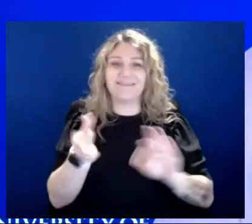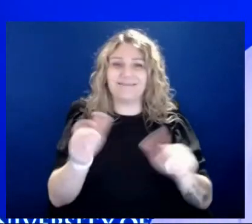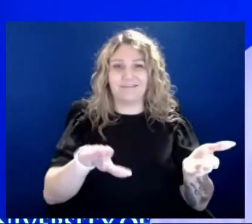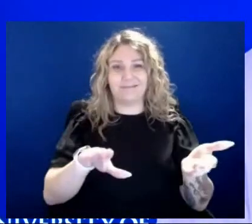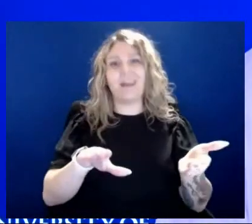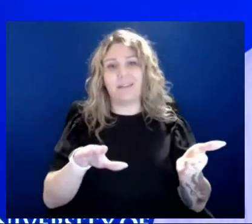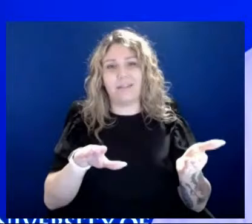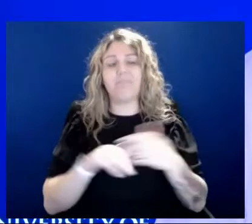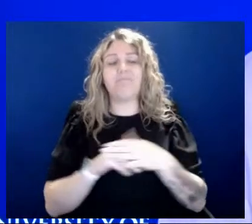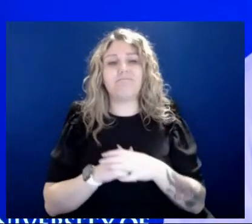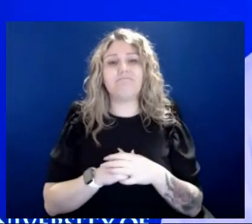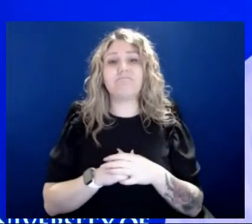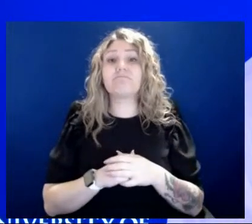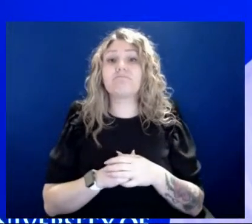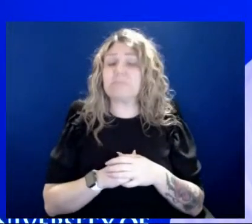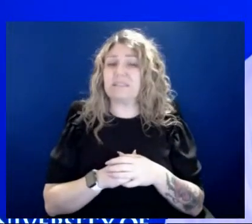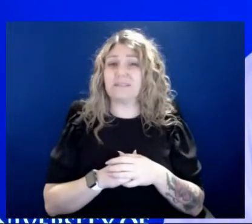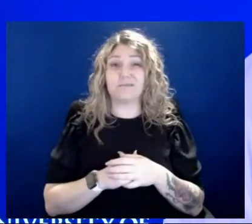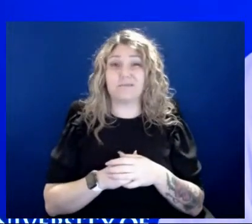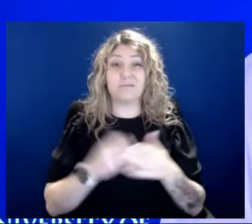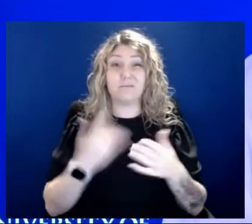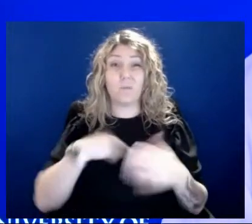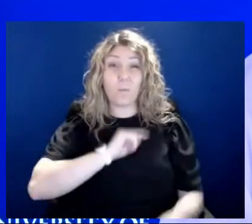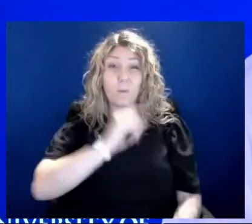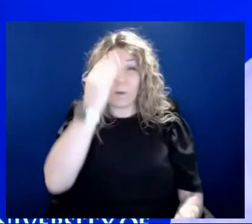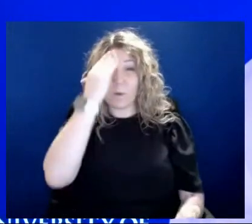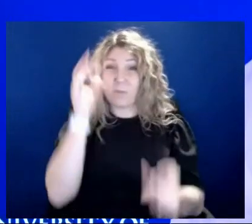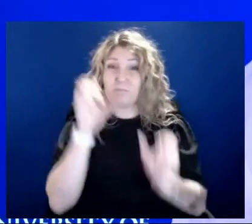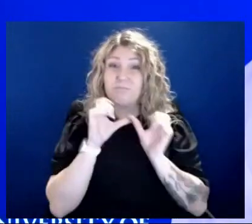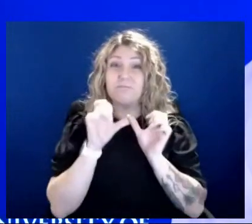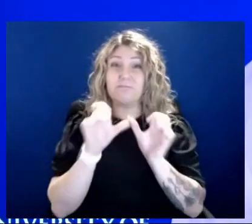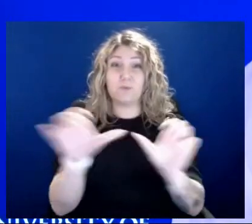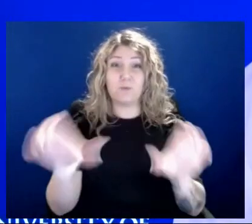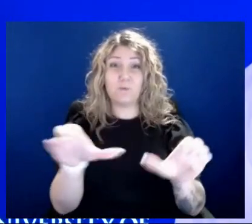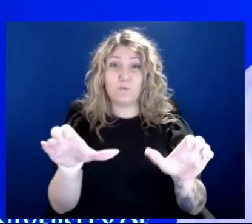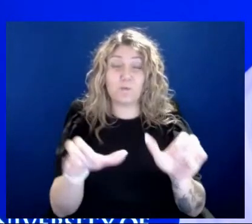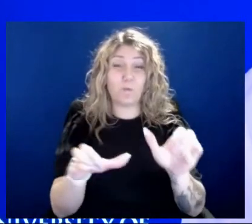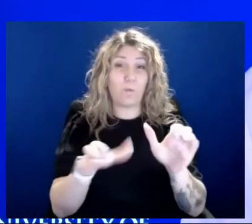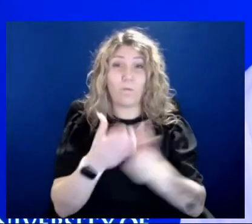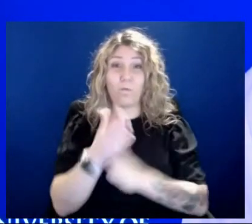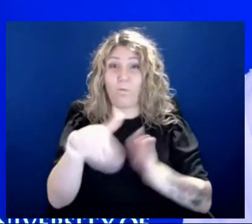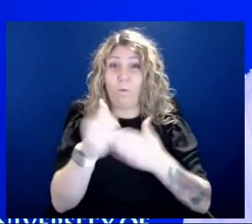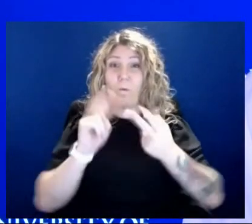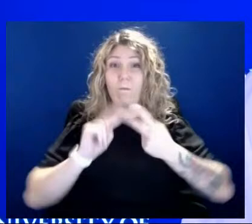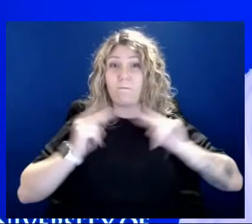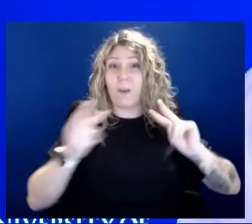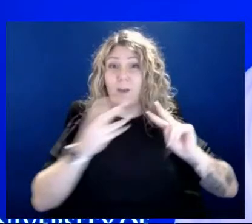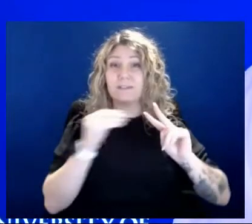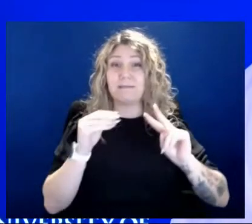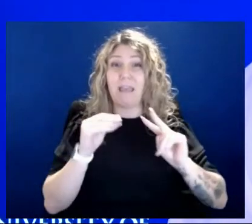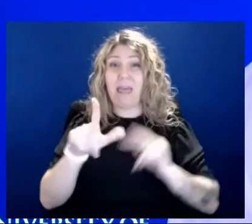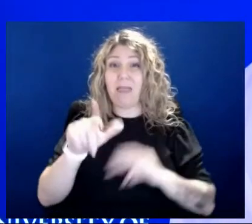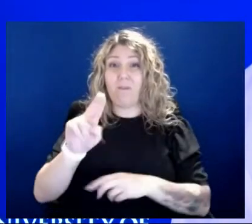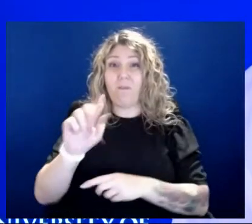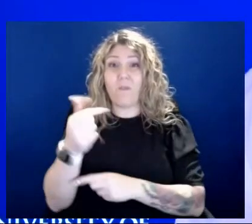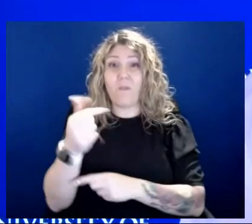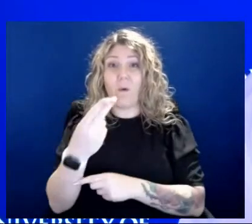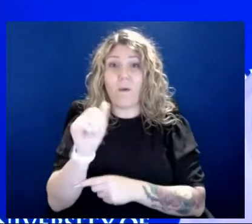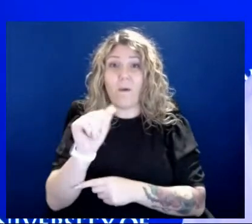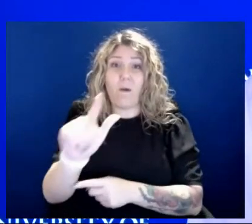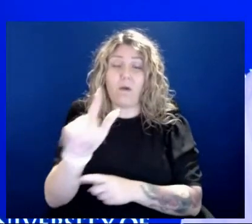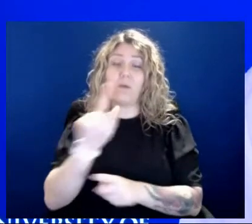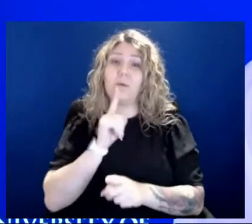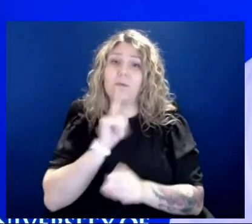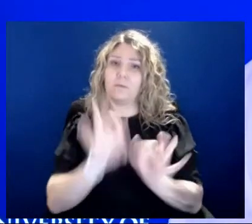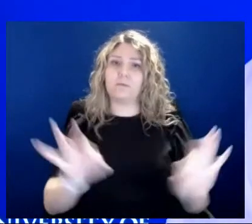has continued to do it even throughout the variants. Two, also helping reduce that risk of long haul, which is vitally important for people